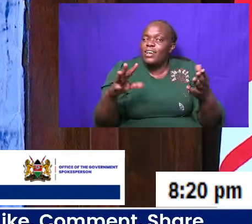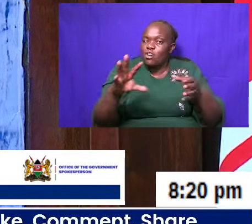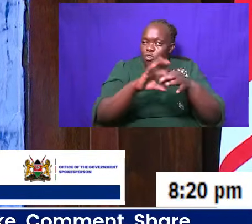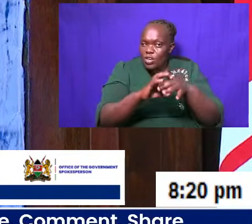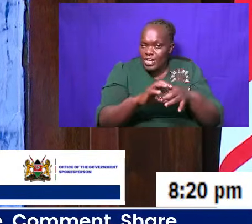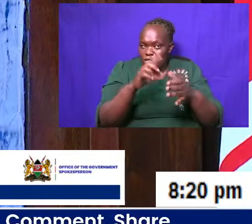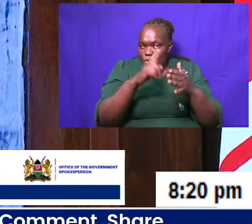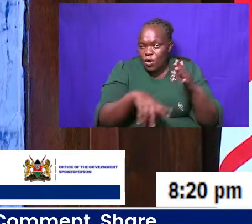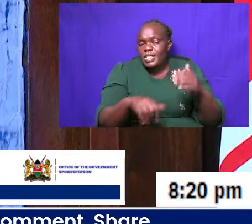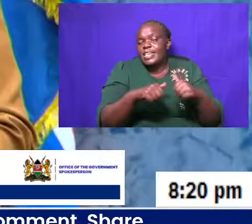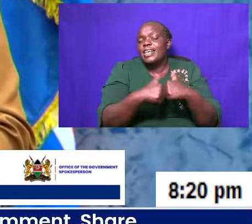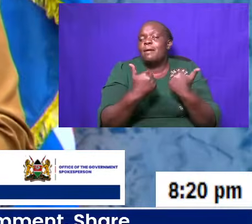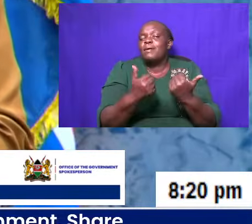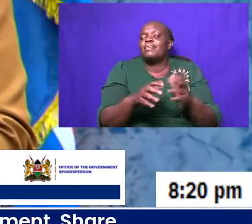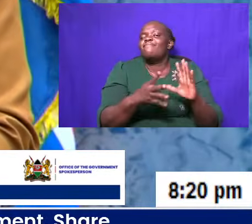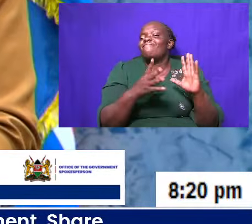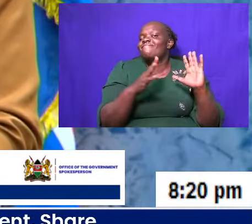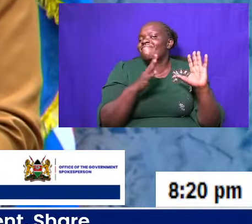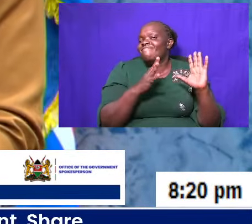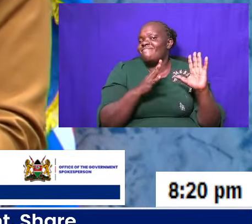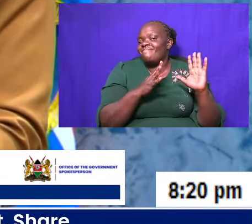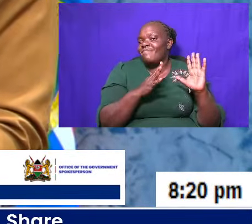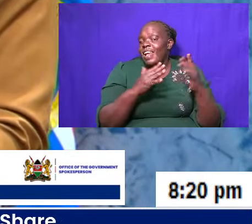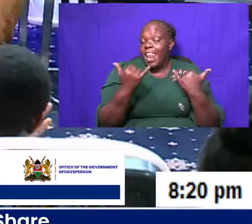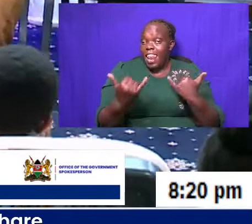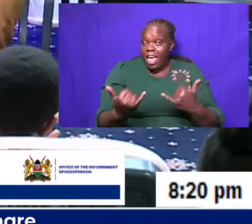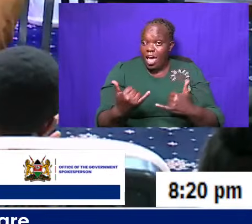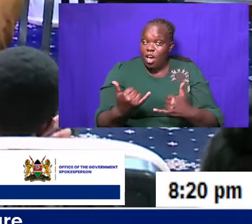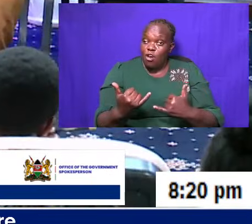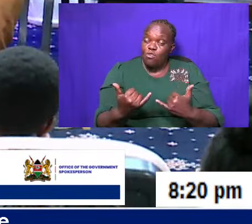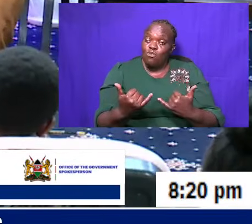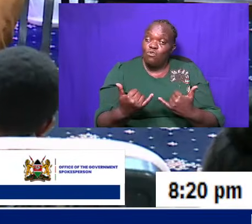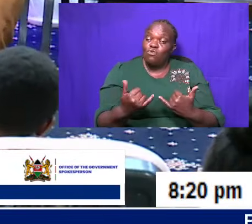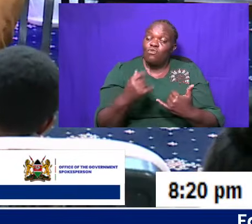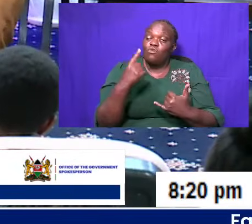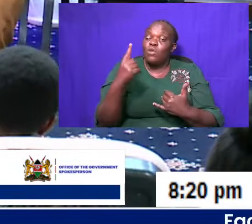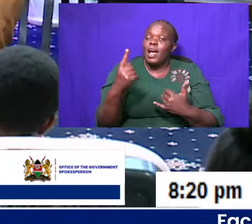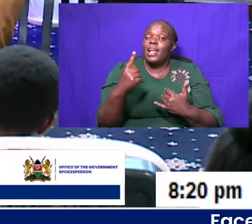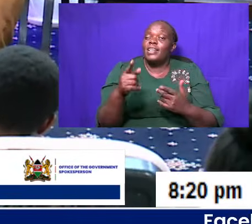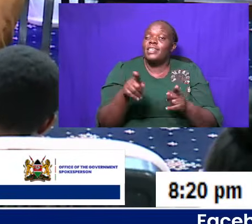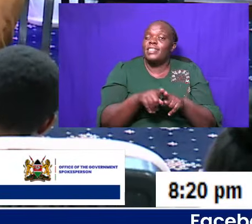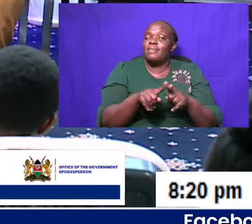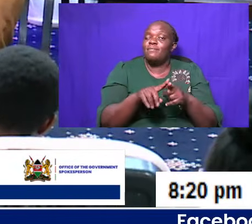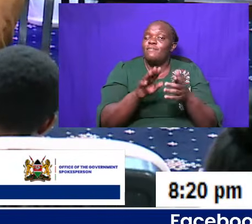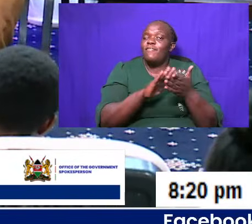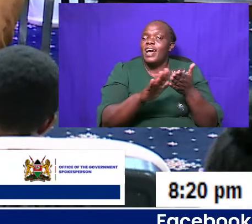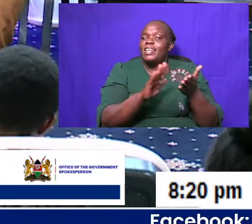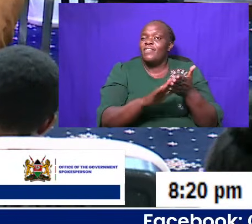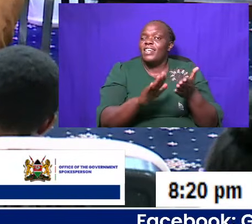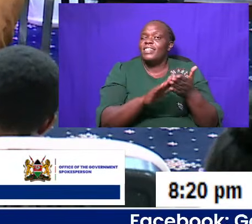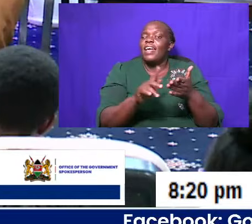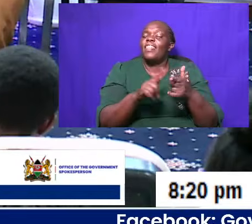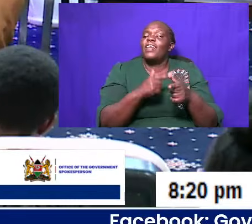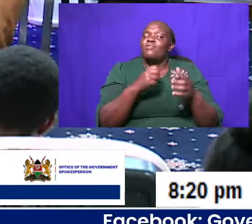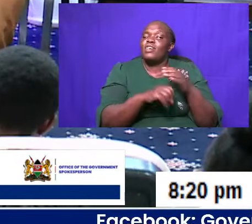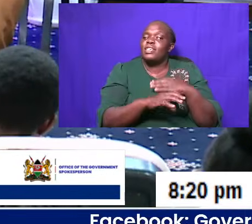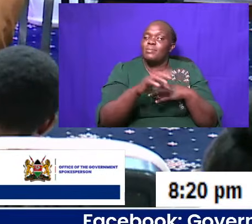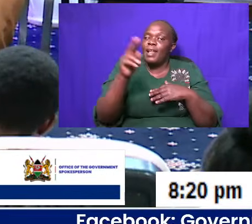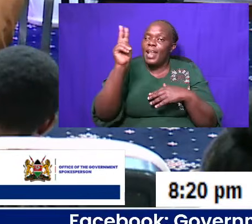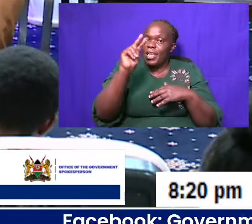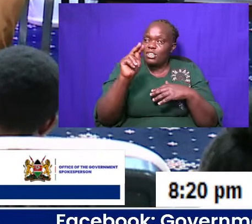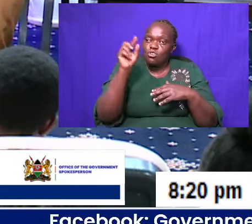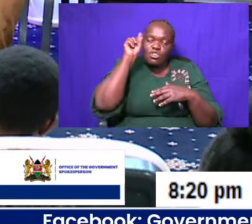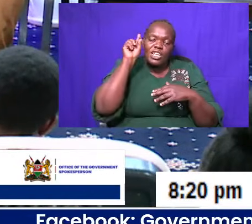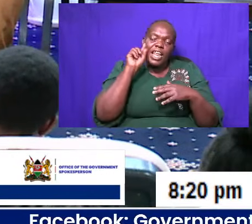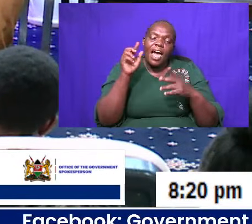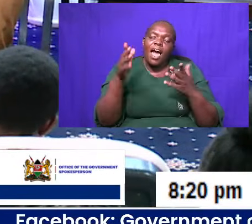what they were doing. Very good. Makofi, makofi. Now, maybe in the next 1 minute or so, move us quickly to your work life, and then tukuje kwa National and Gender and Equality